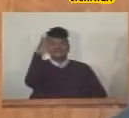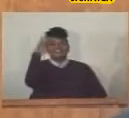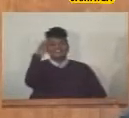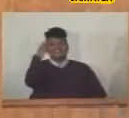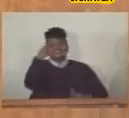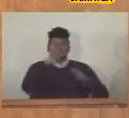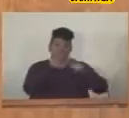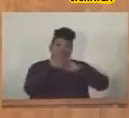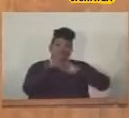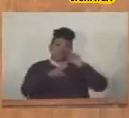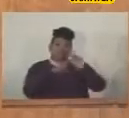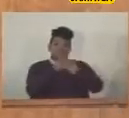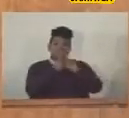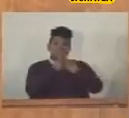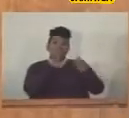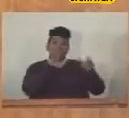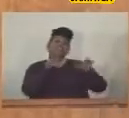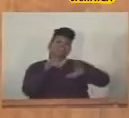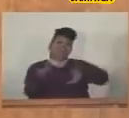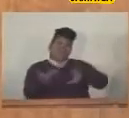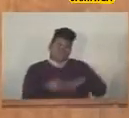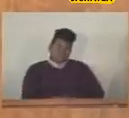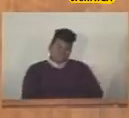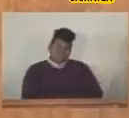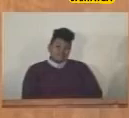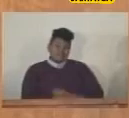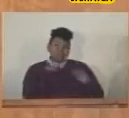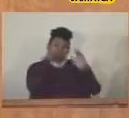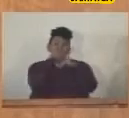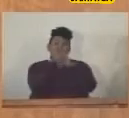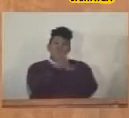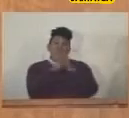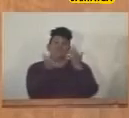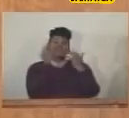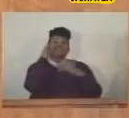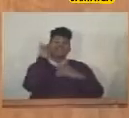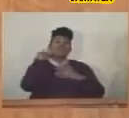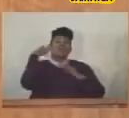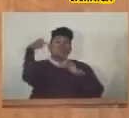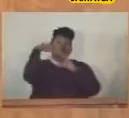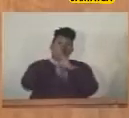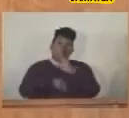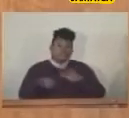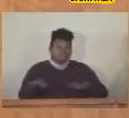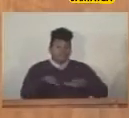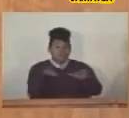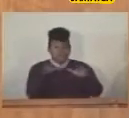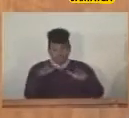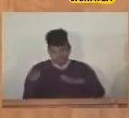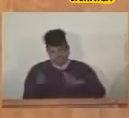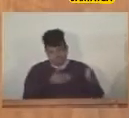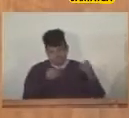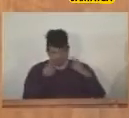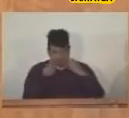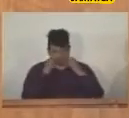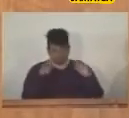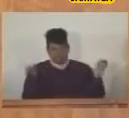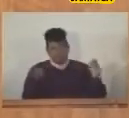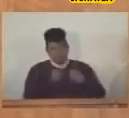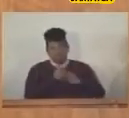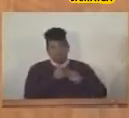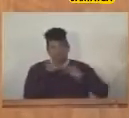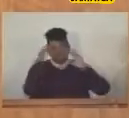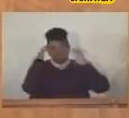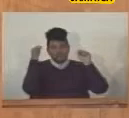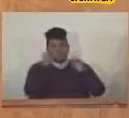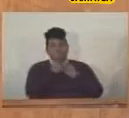1,616 Jamaicans have died, murdered, waiting for that comprehensive action plan. And so, Mr.